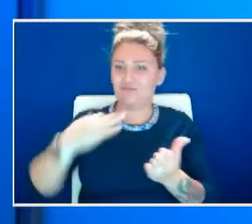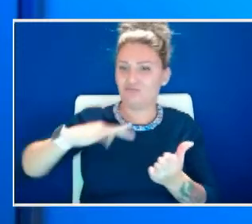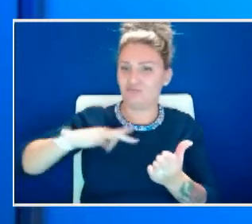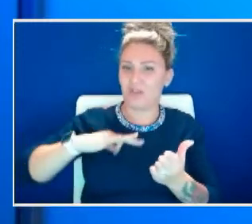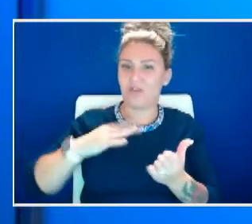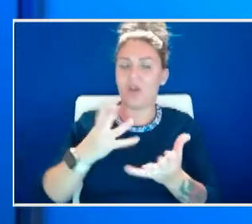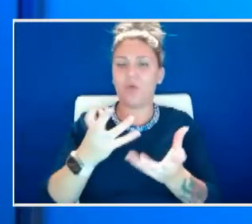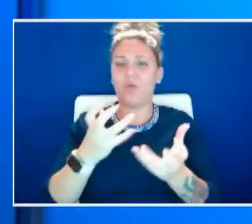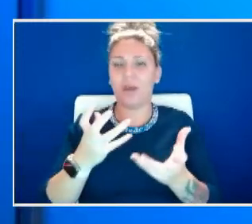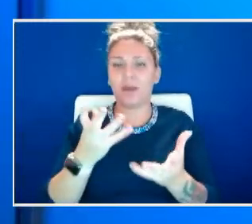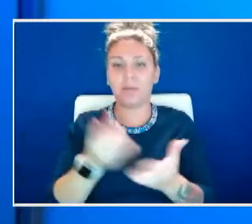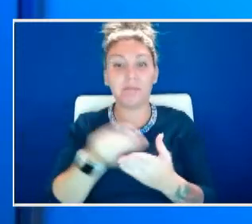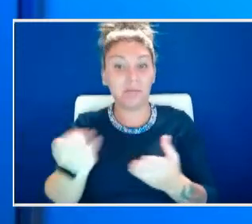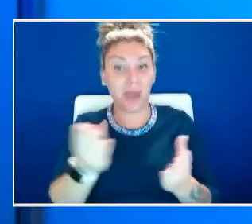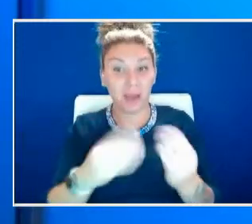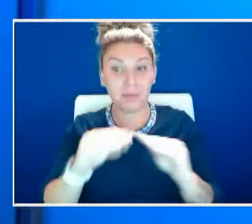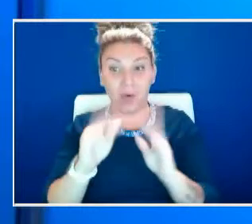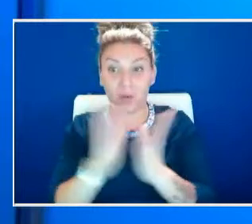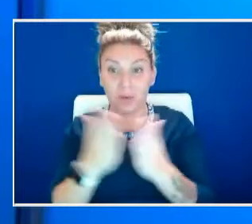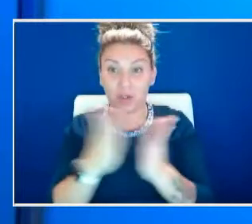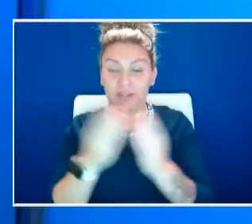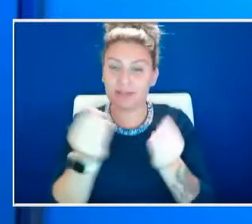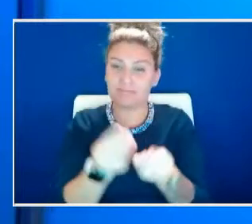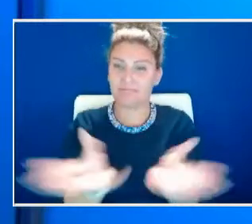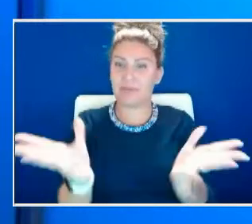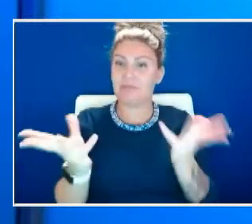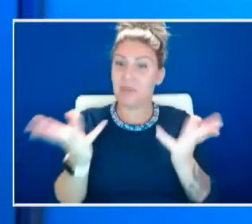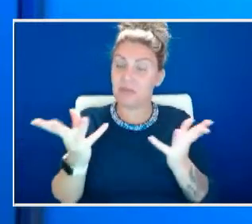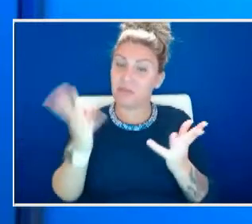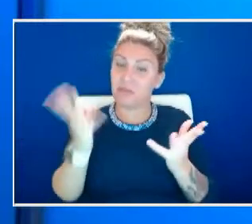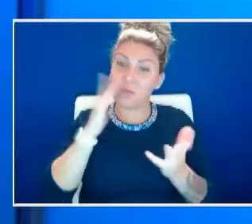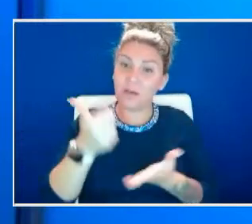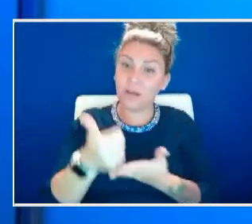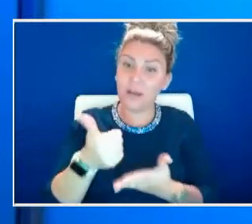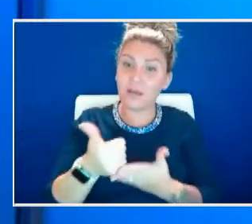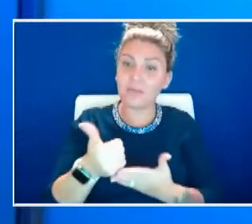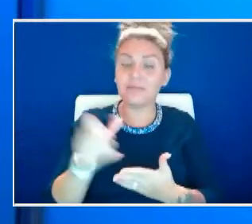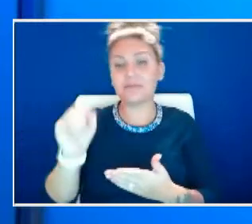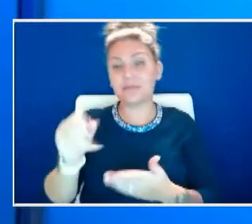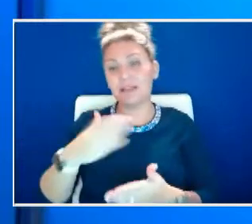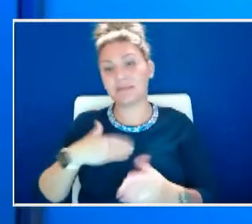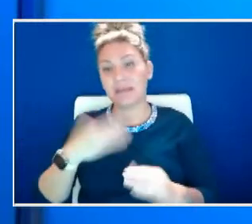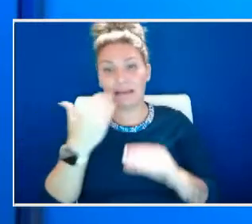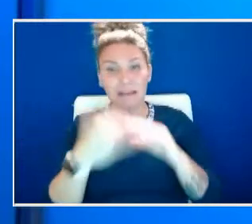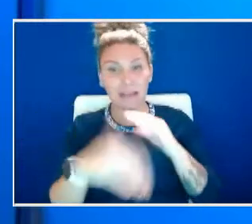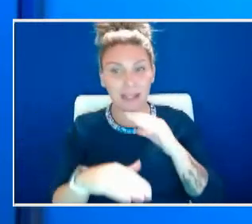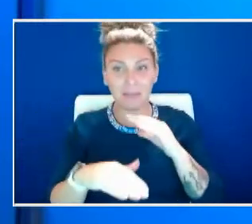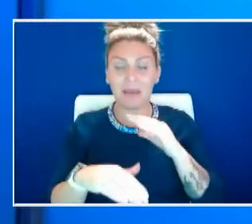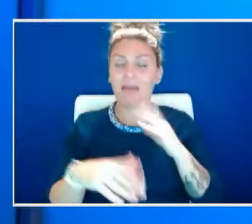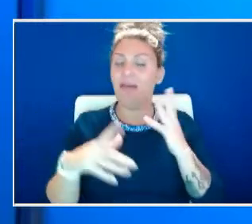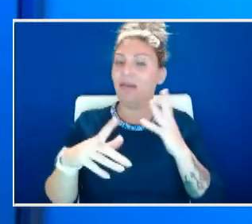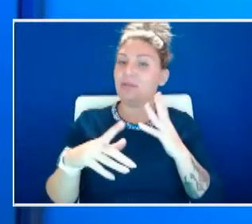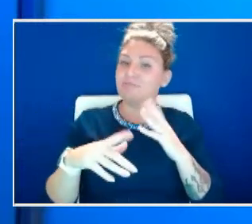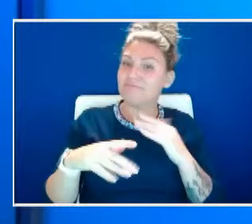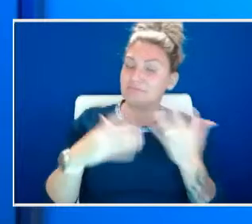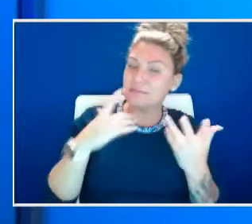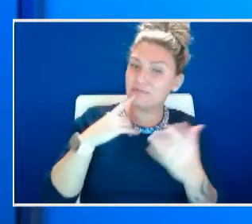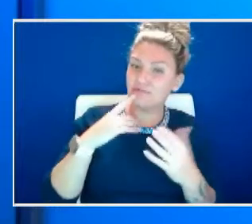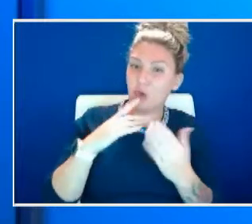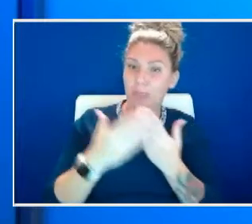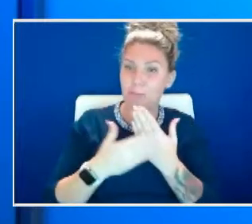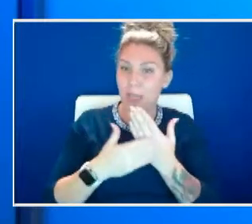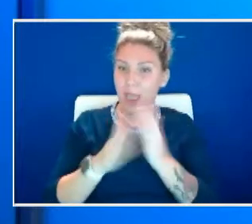books and give away to those that might help. And so yes, my email address is on the back. I've gotten